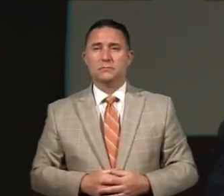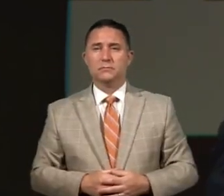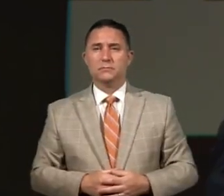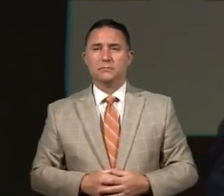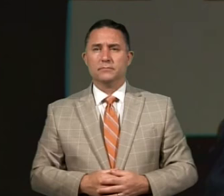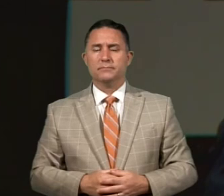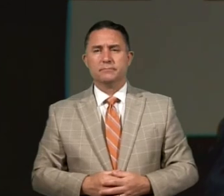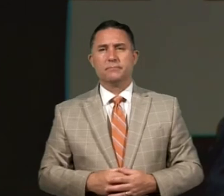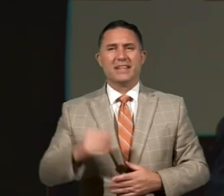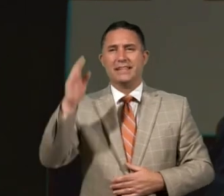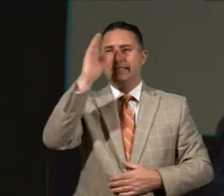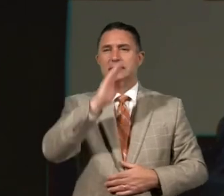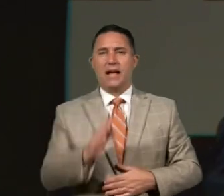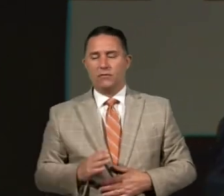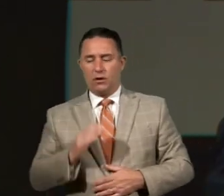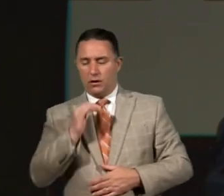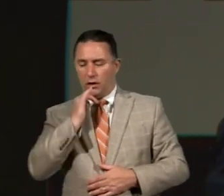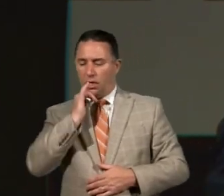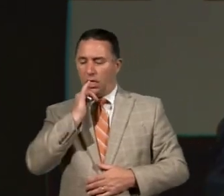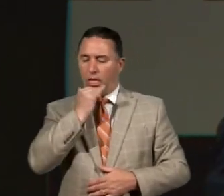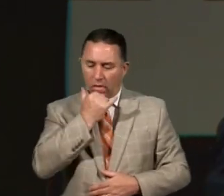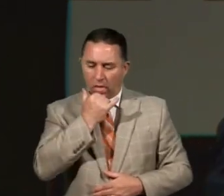And it's never an accident.